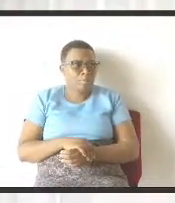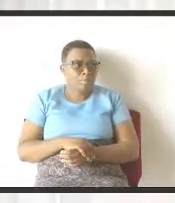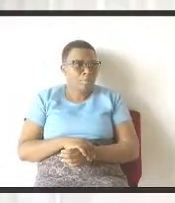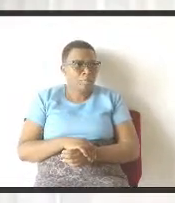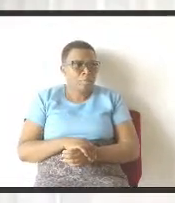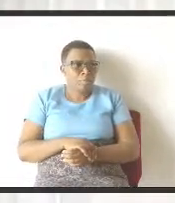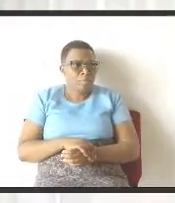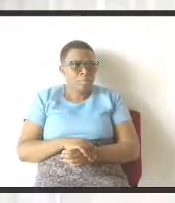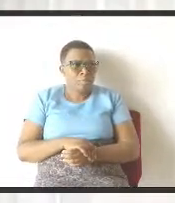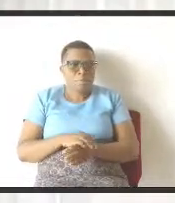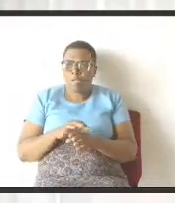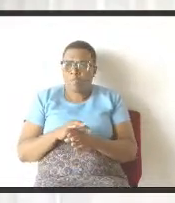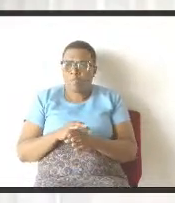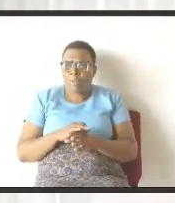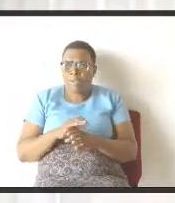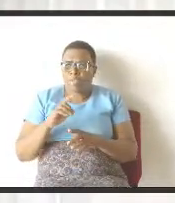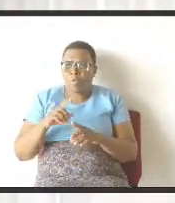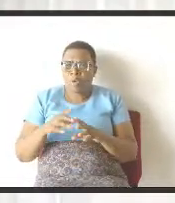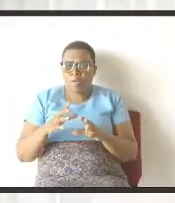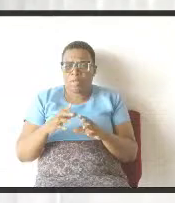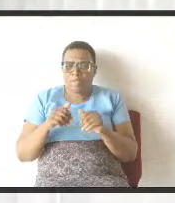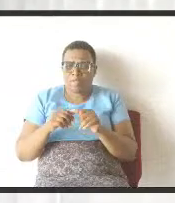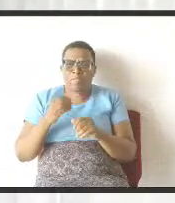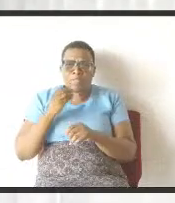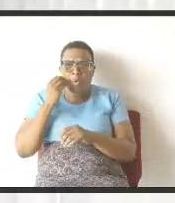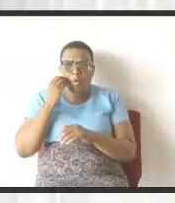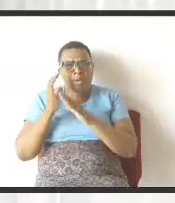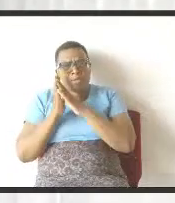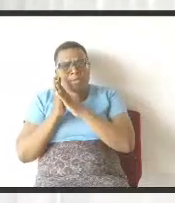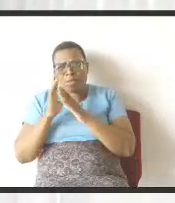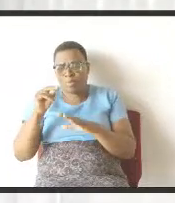prerequisite for a victorious, God-honoring